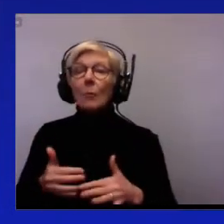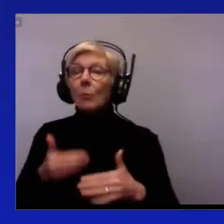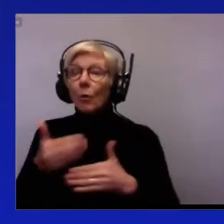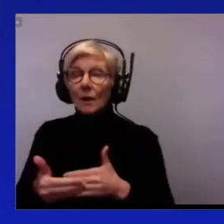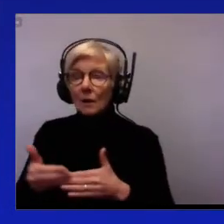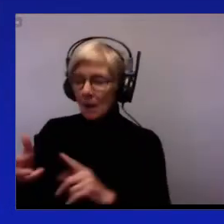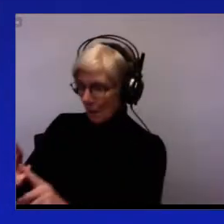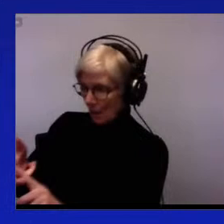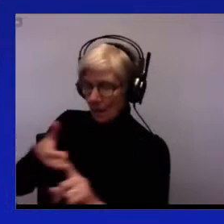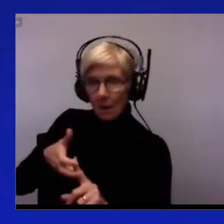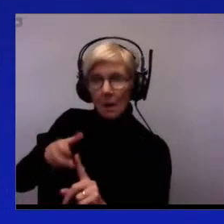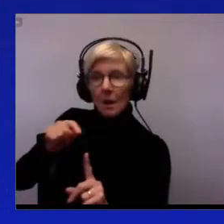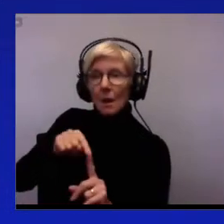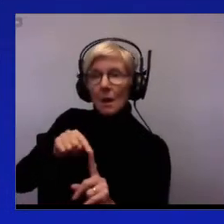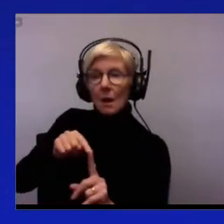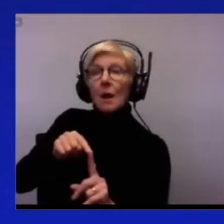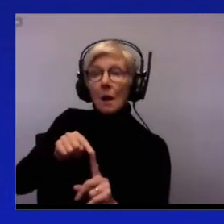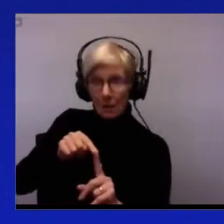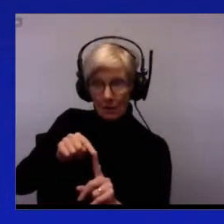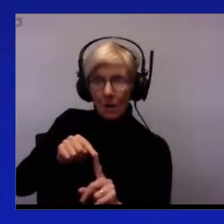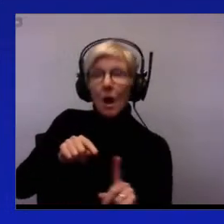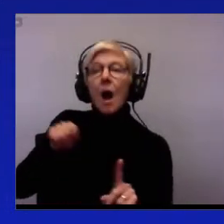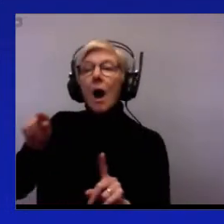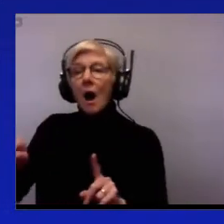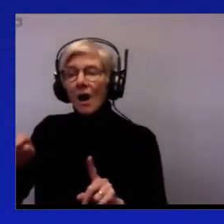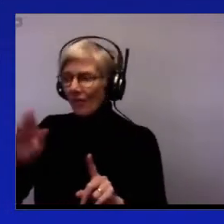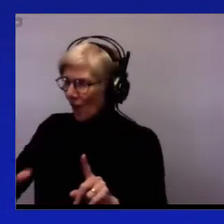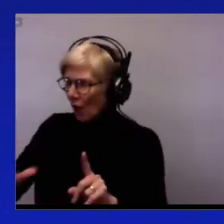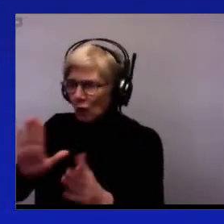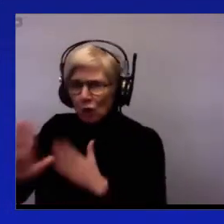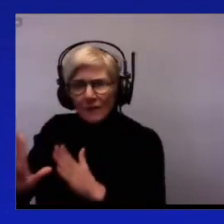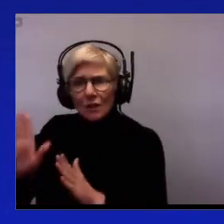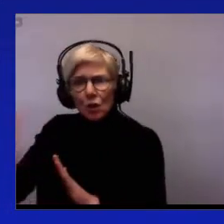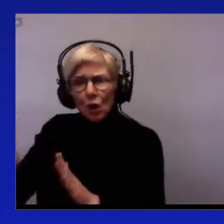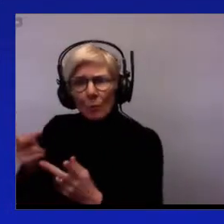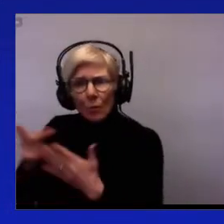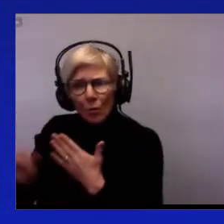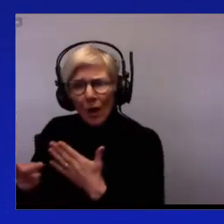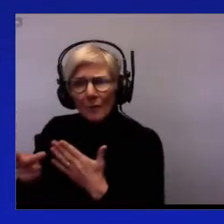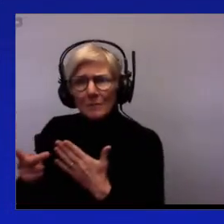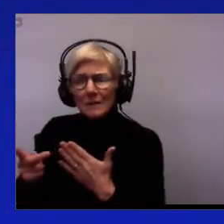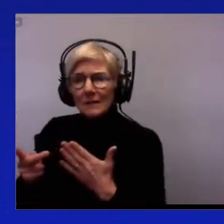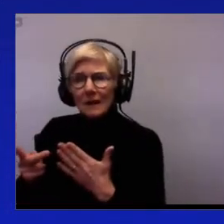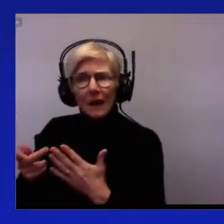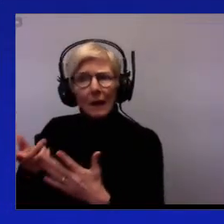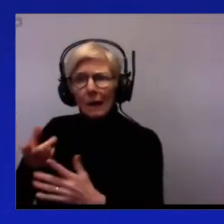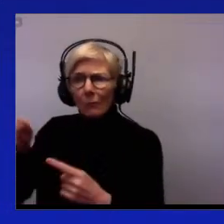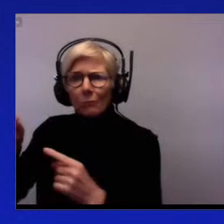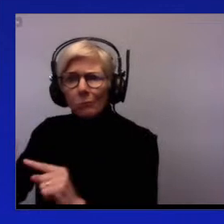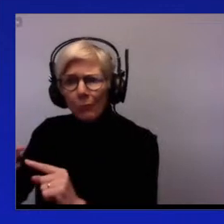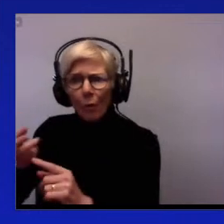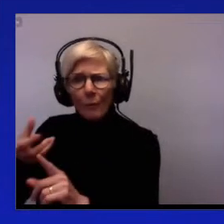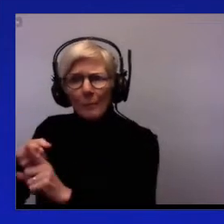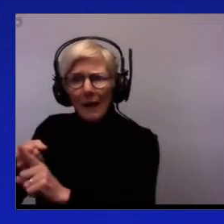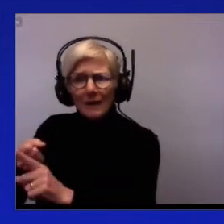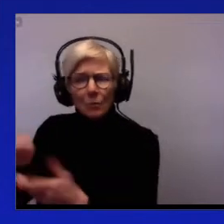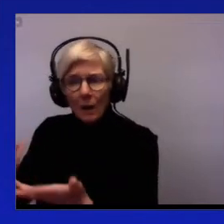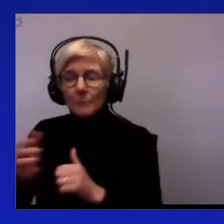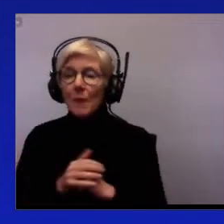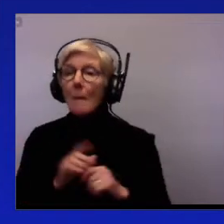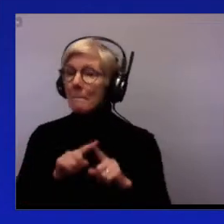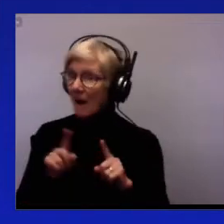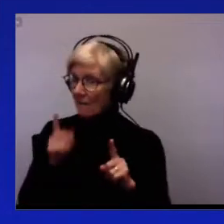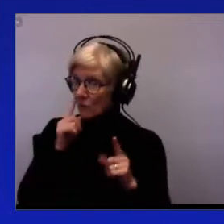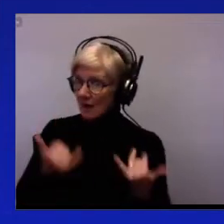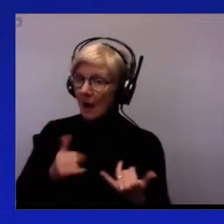What impacts does it have on the city services? Because those staff are away. But as I said, we're taking it from areas that are already shut down, for